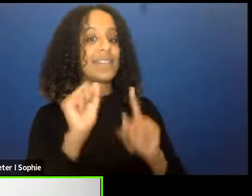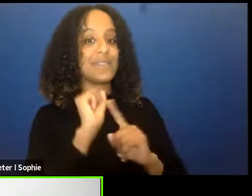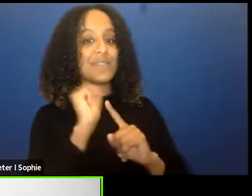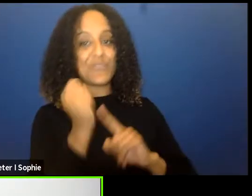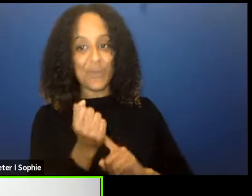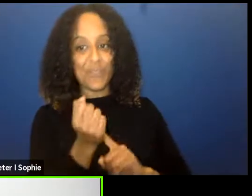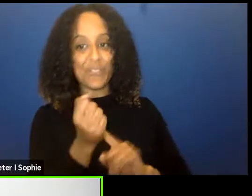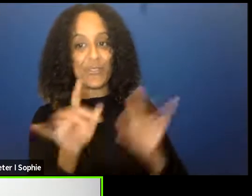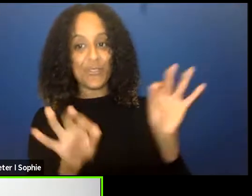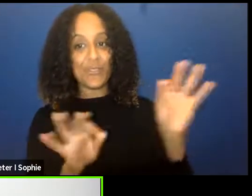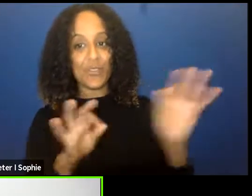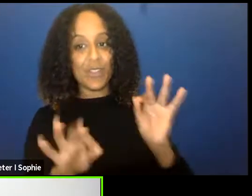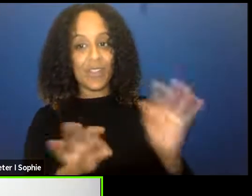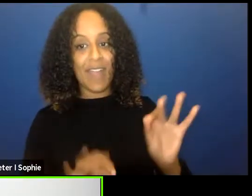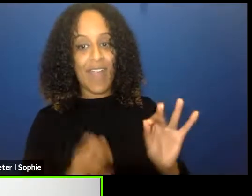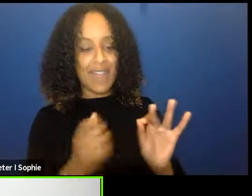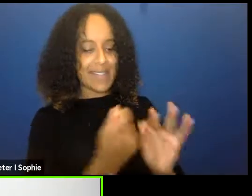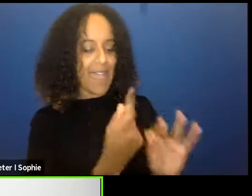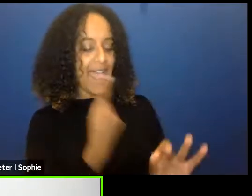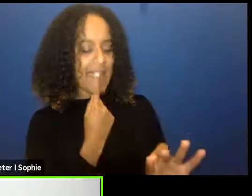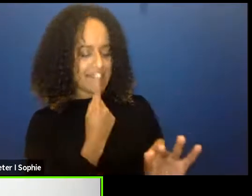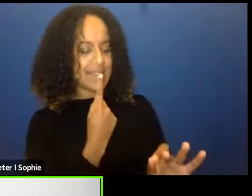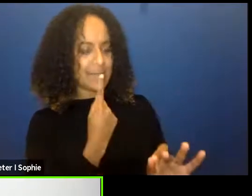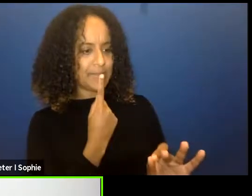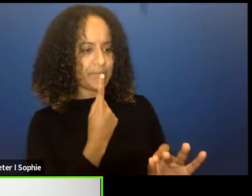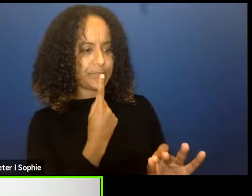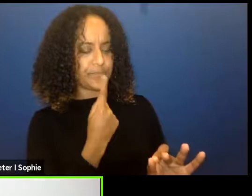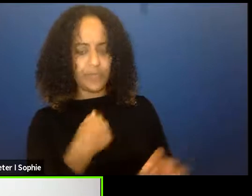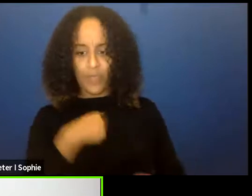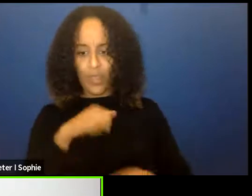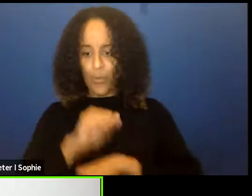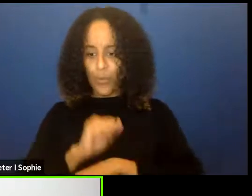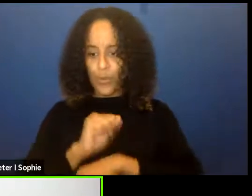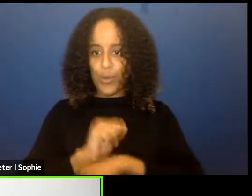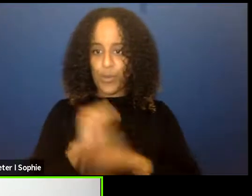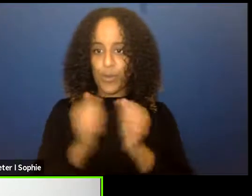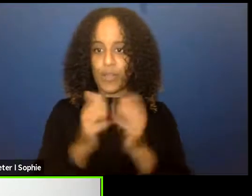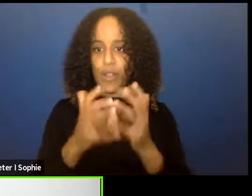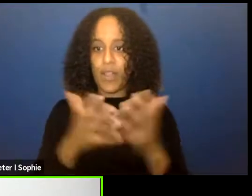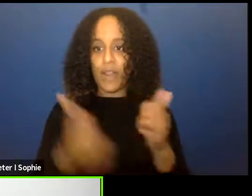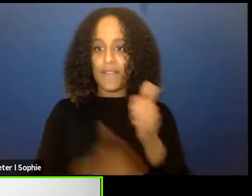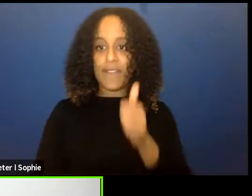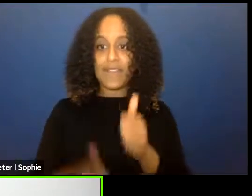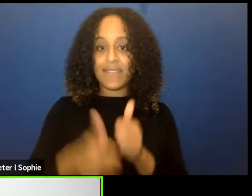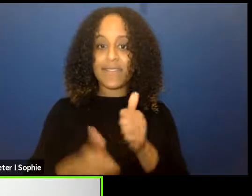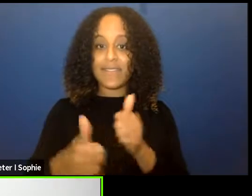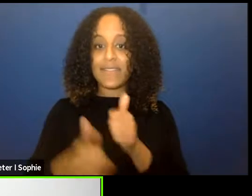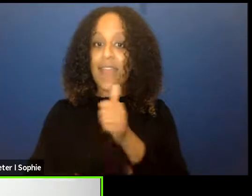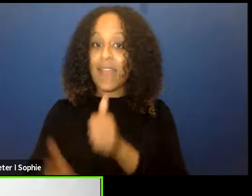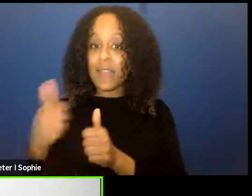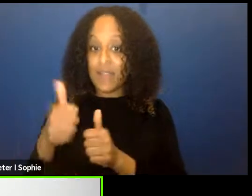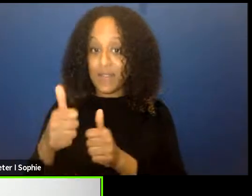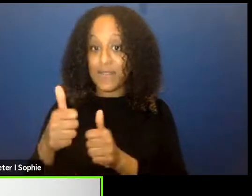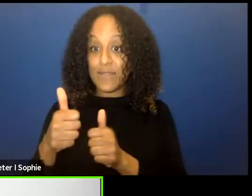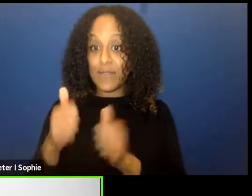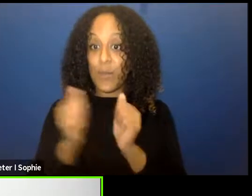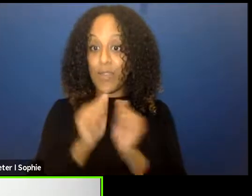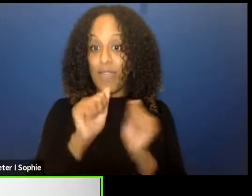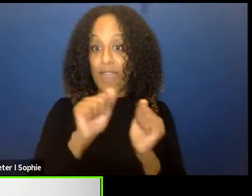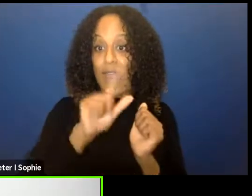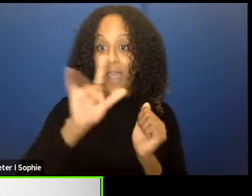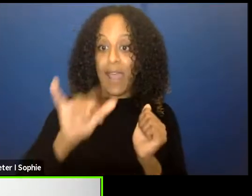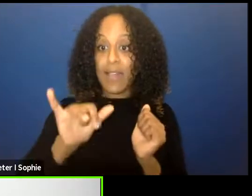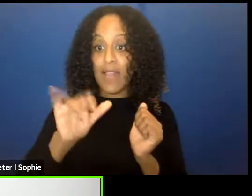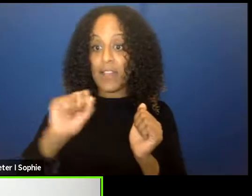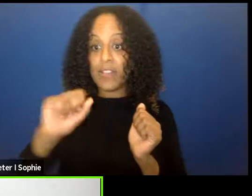which is asking that, you know, I work with a lot of executives on allyship and helping